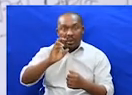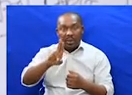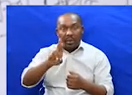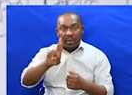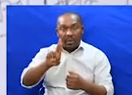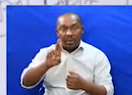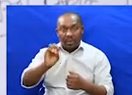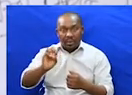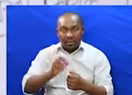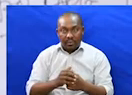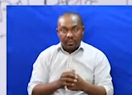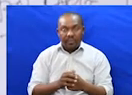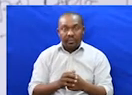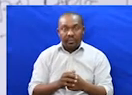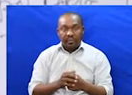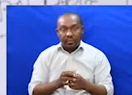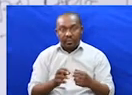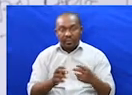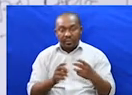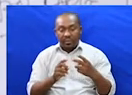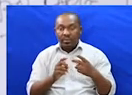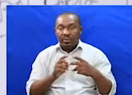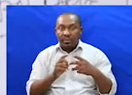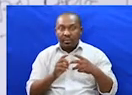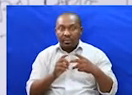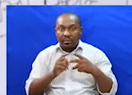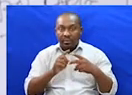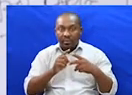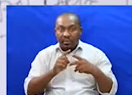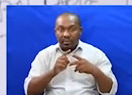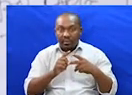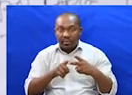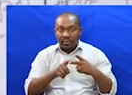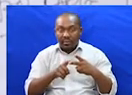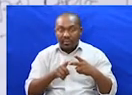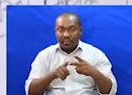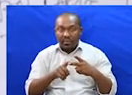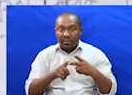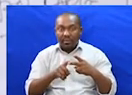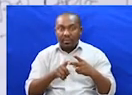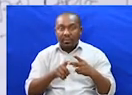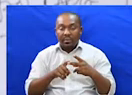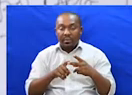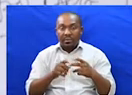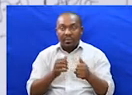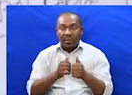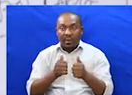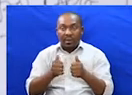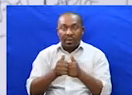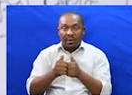sugar molecule. There is another one, my dear student. This